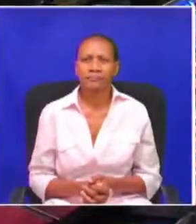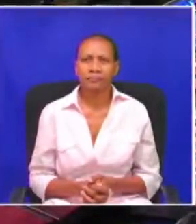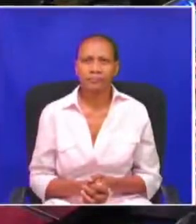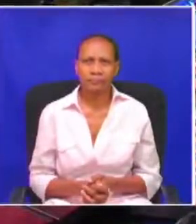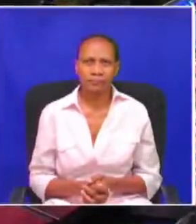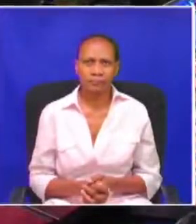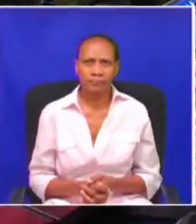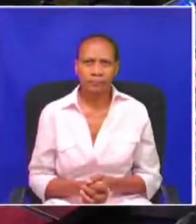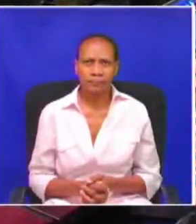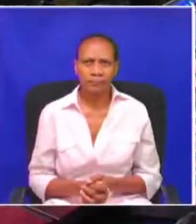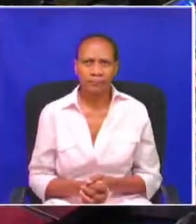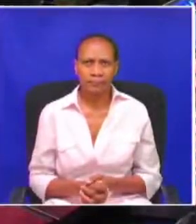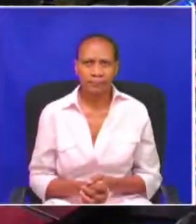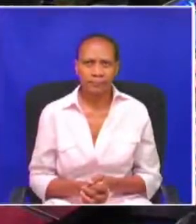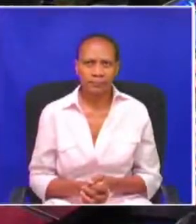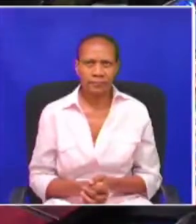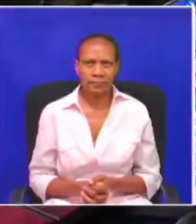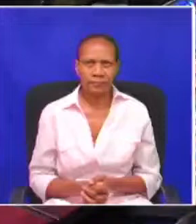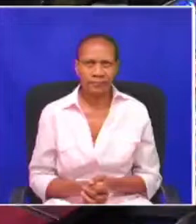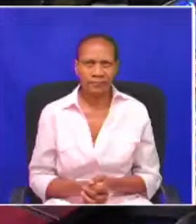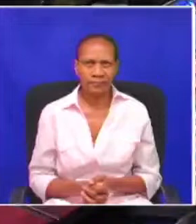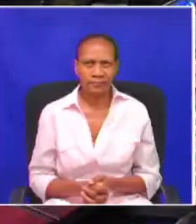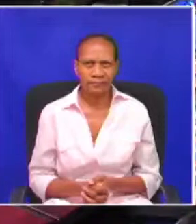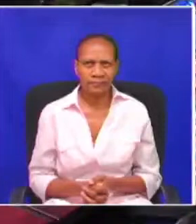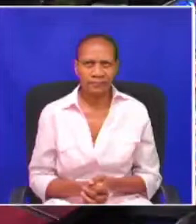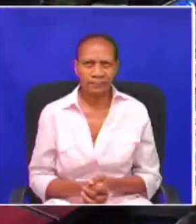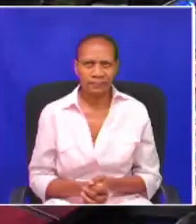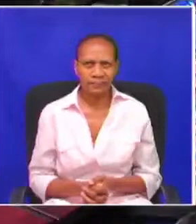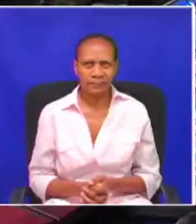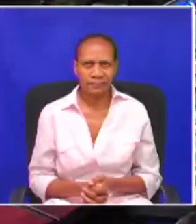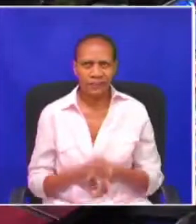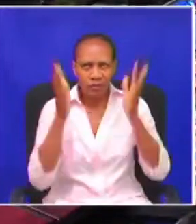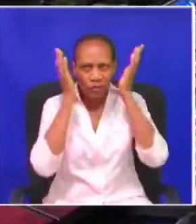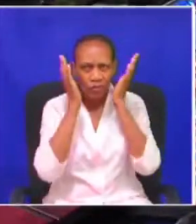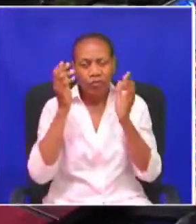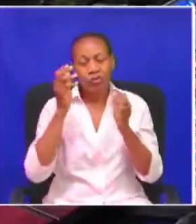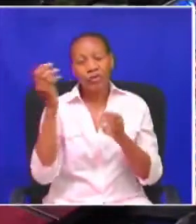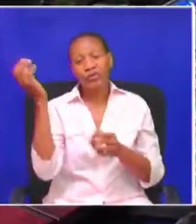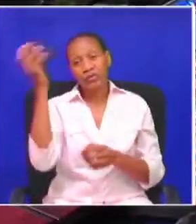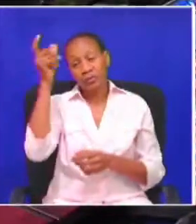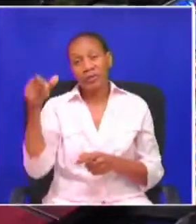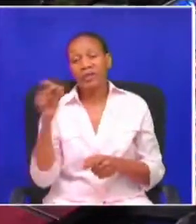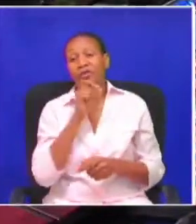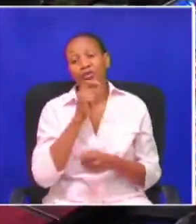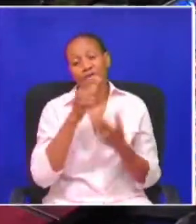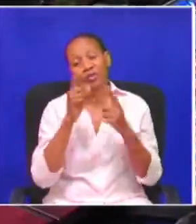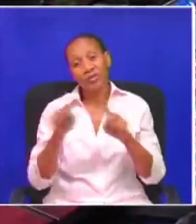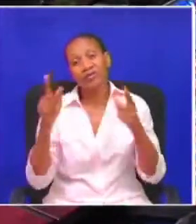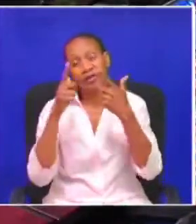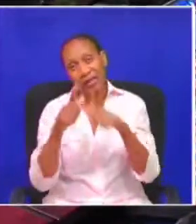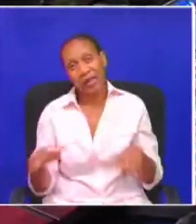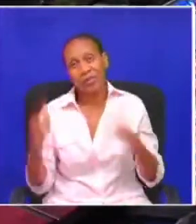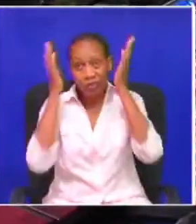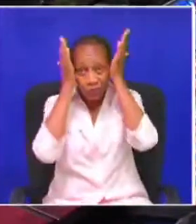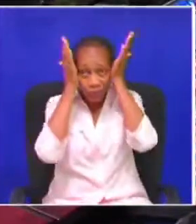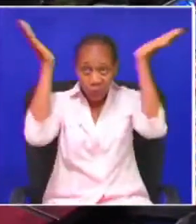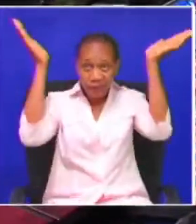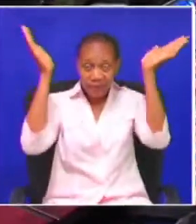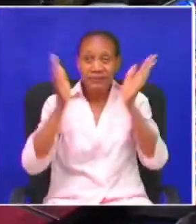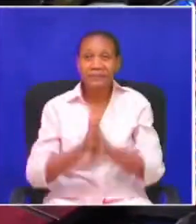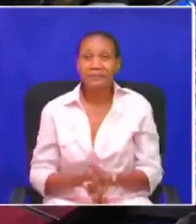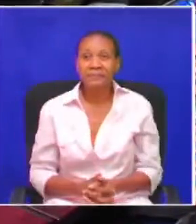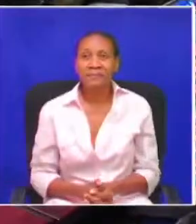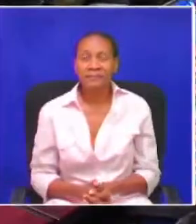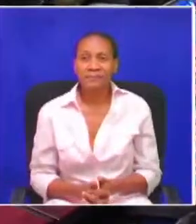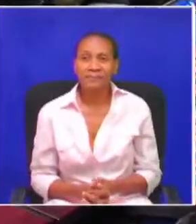namhlanje lelive linetilimi letiningi. Ngibona labanye sebelokhu bemoyitela nje, labanye